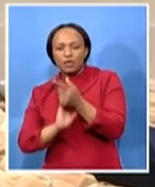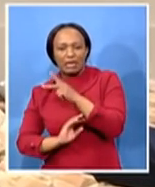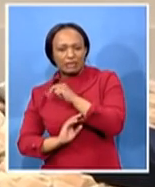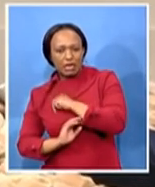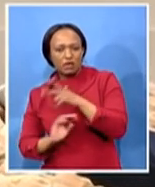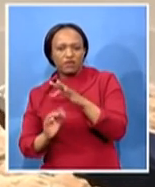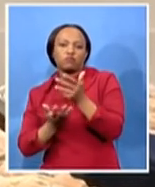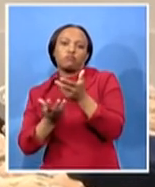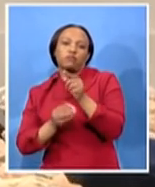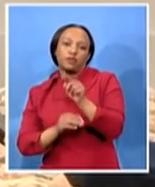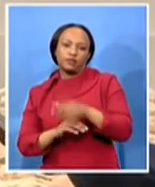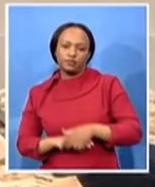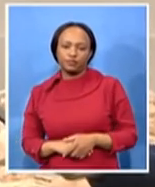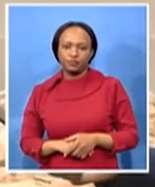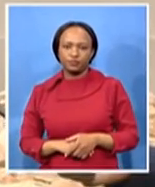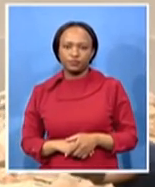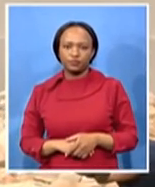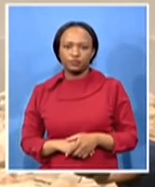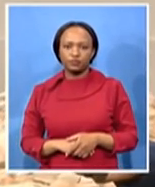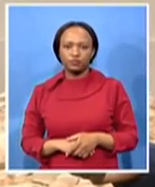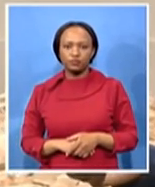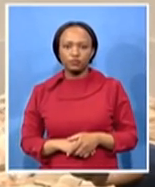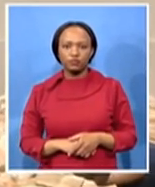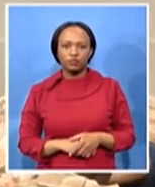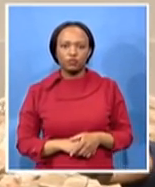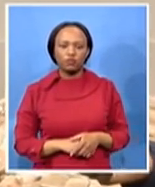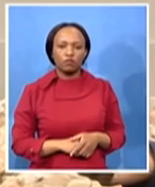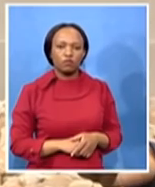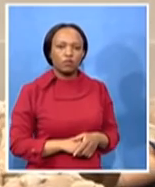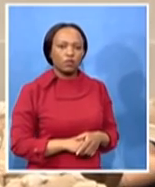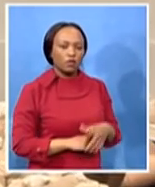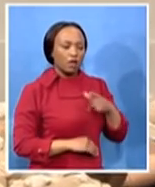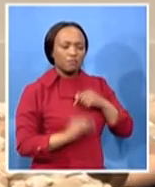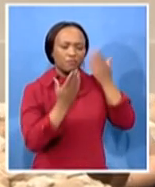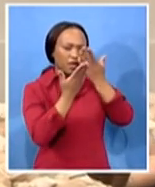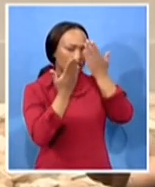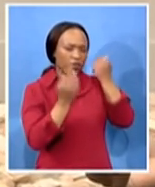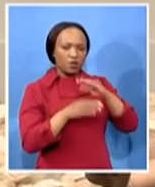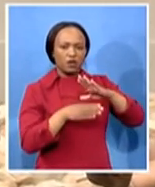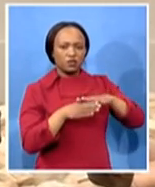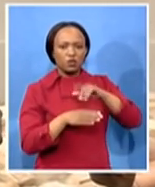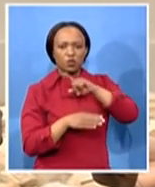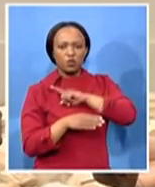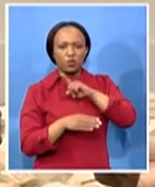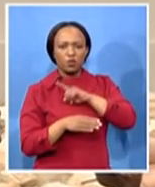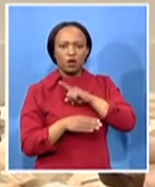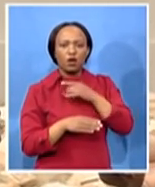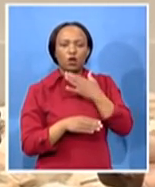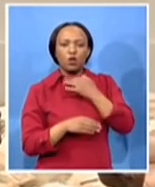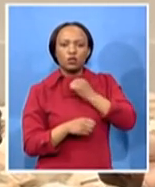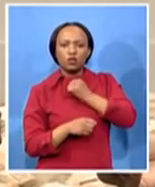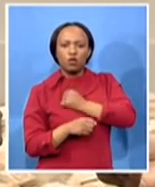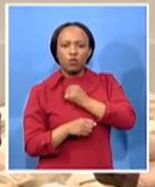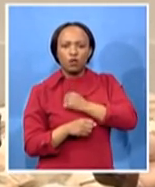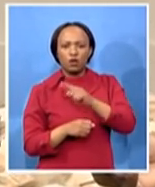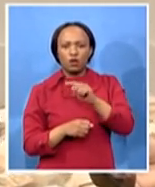I don't know the reasons behind what Comrade Tony would have said, and I'm sure the leadership will come and explain to